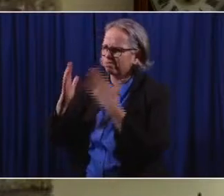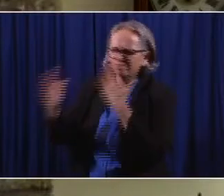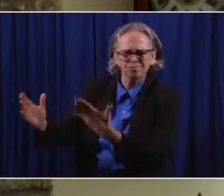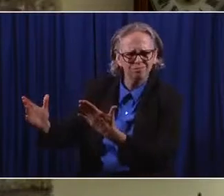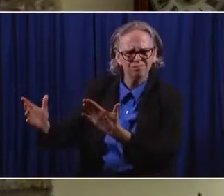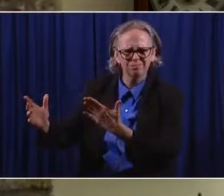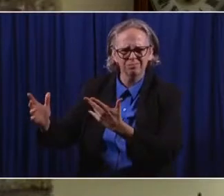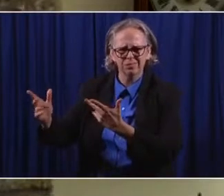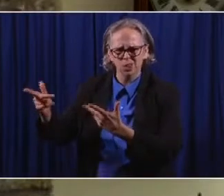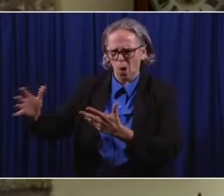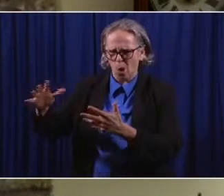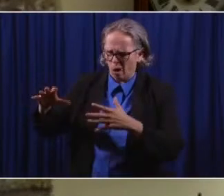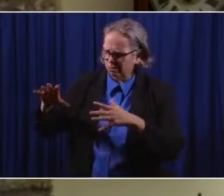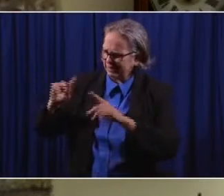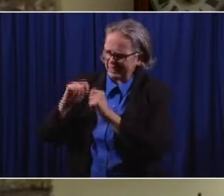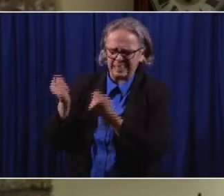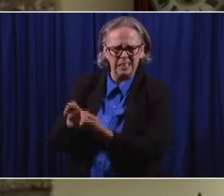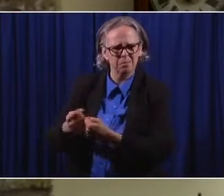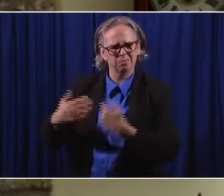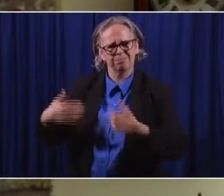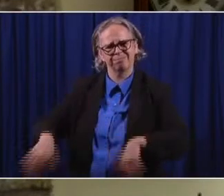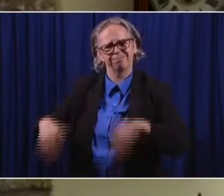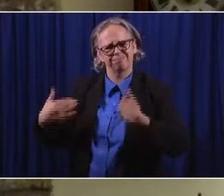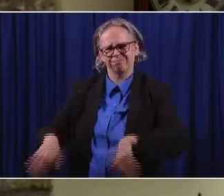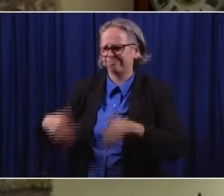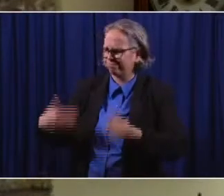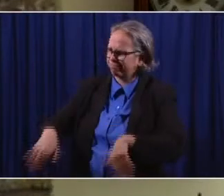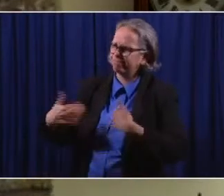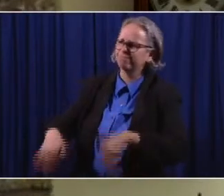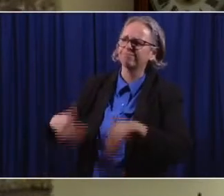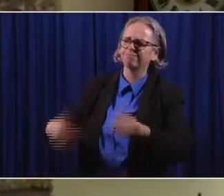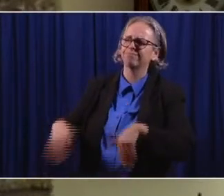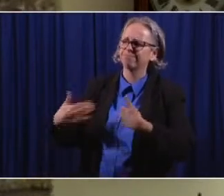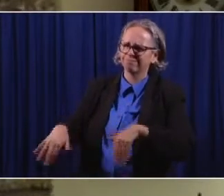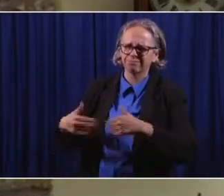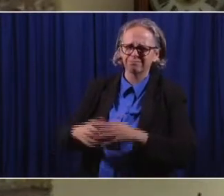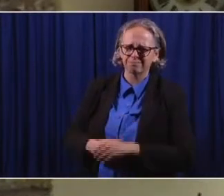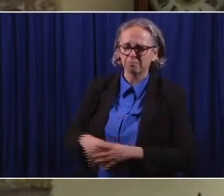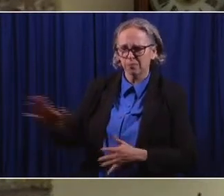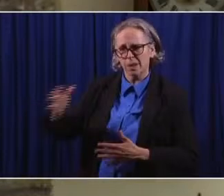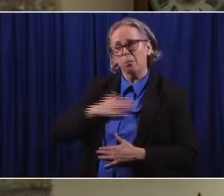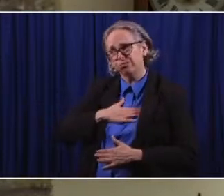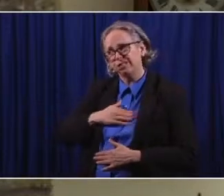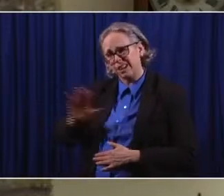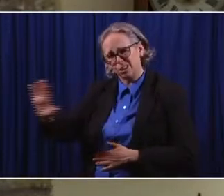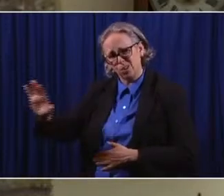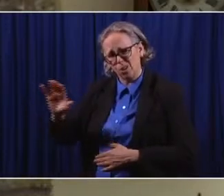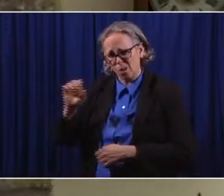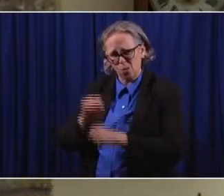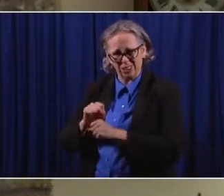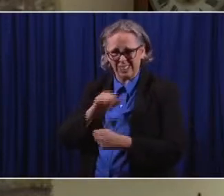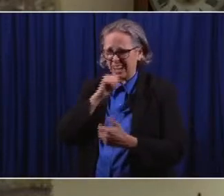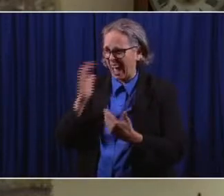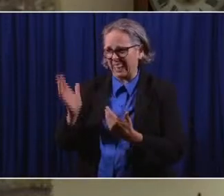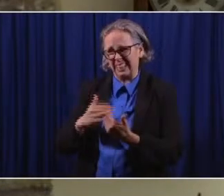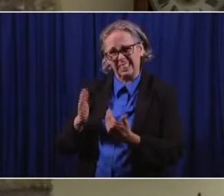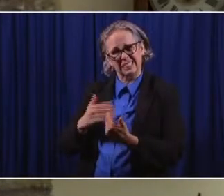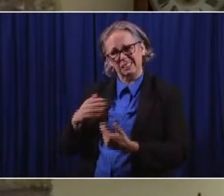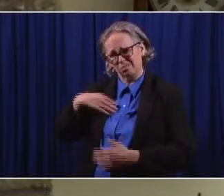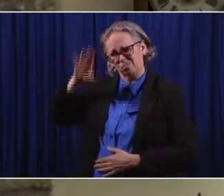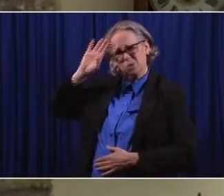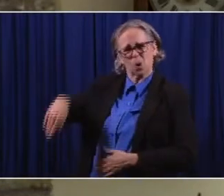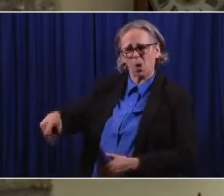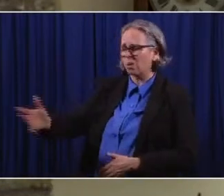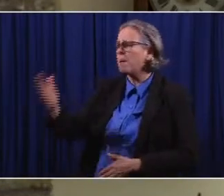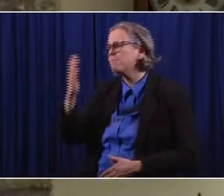is out there that's engaged in this. We appreciate your work. We know it's not easy, and thanks for doing it.